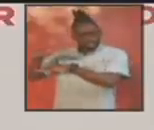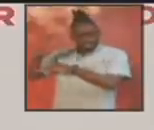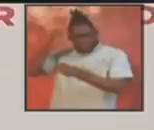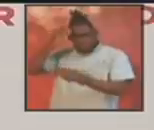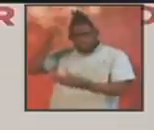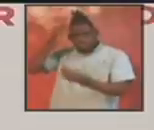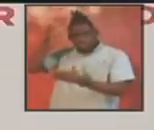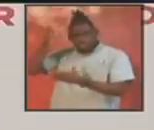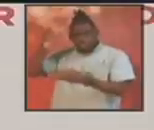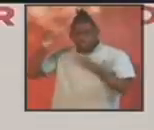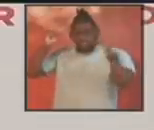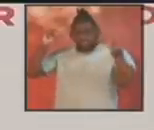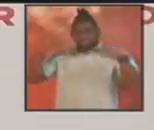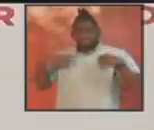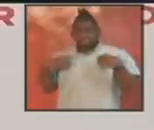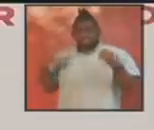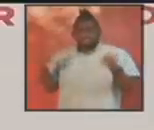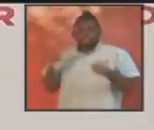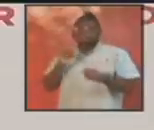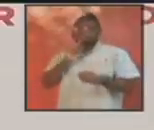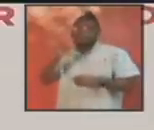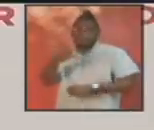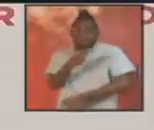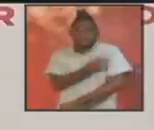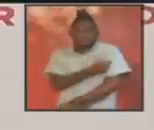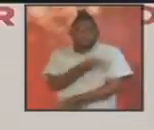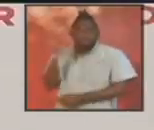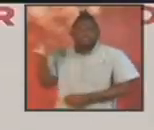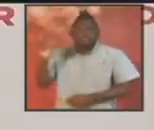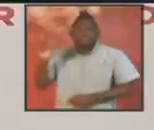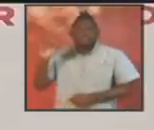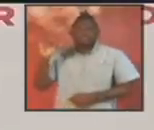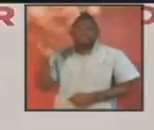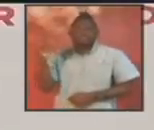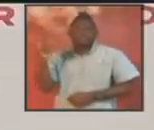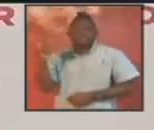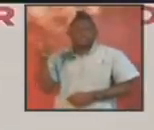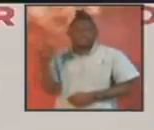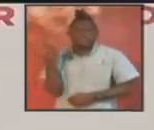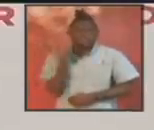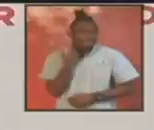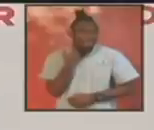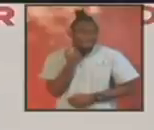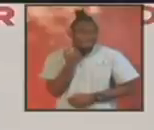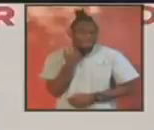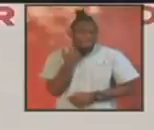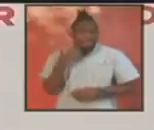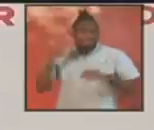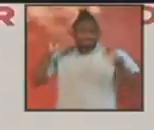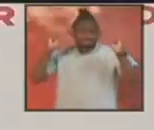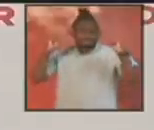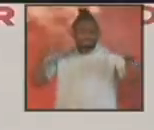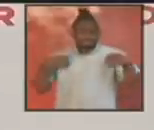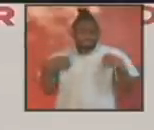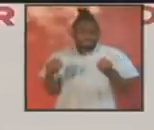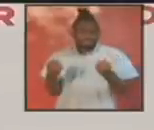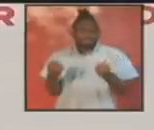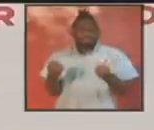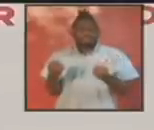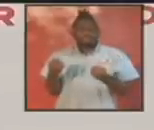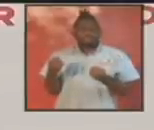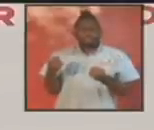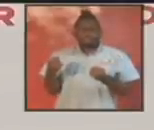ensure that they are vaccinated against yellow fever. So the Ministry of Health, through its Insect Vector Control Division, along with the Veterinary Public